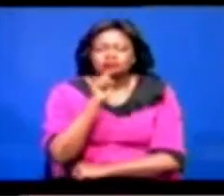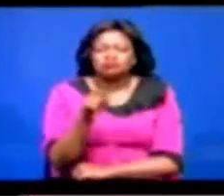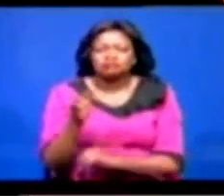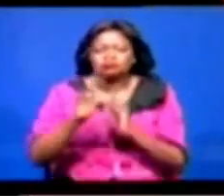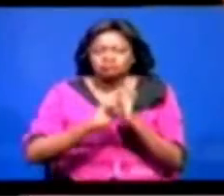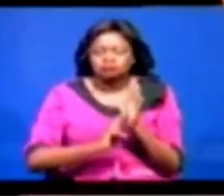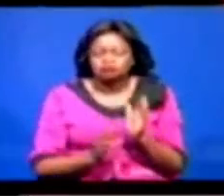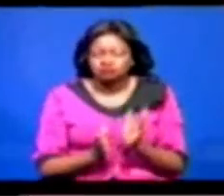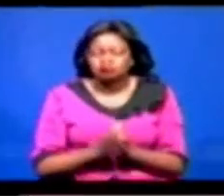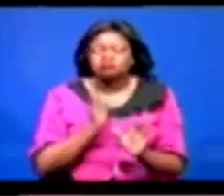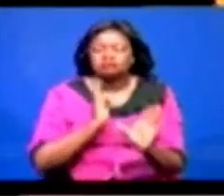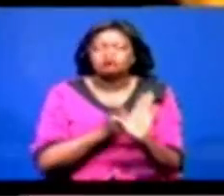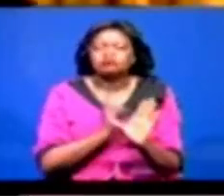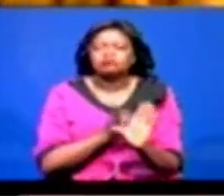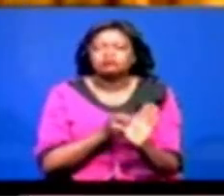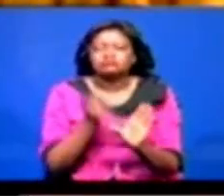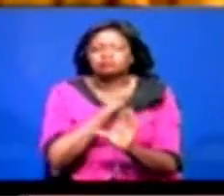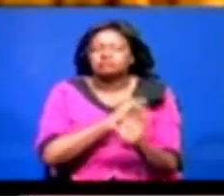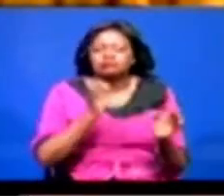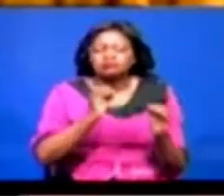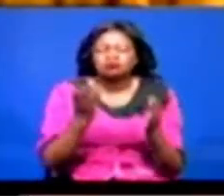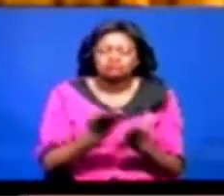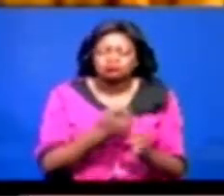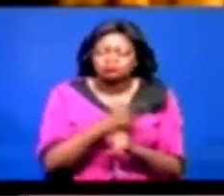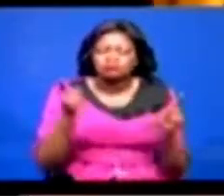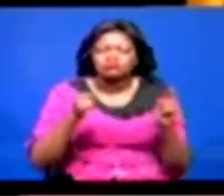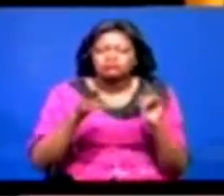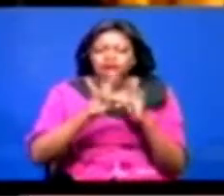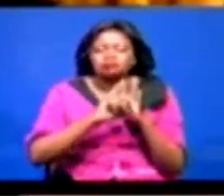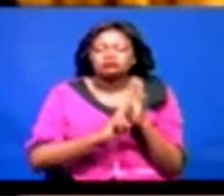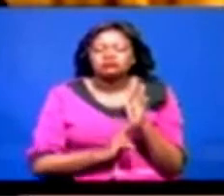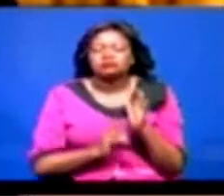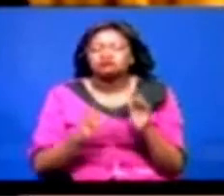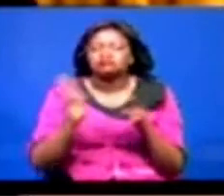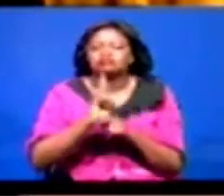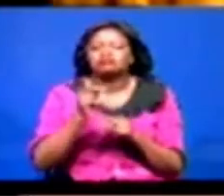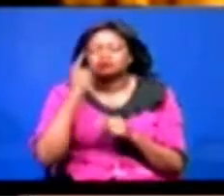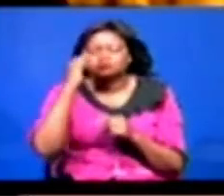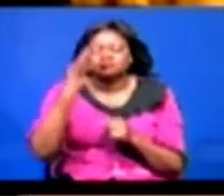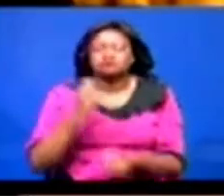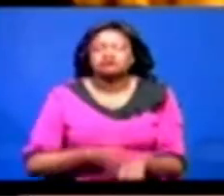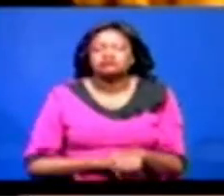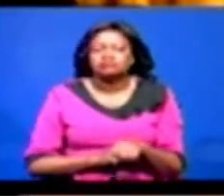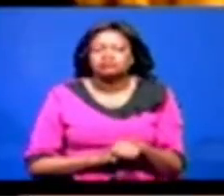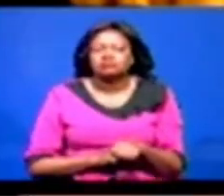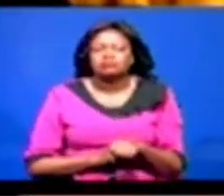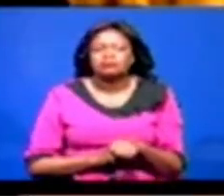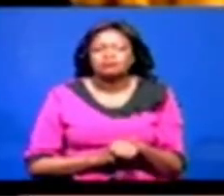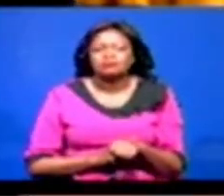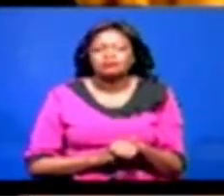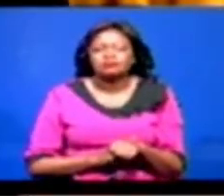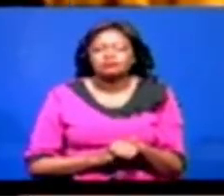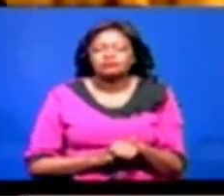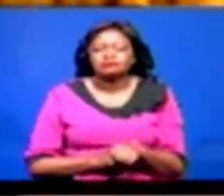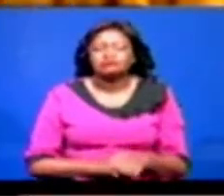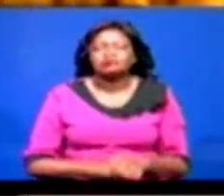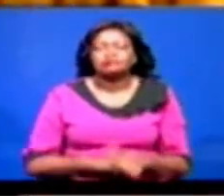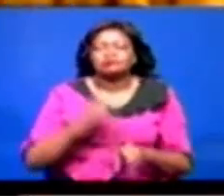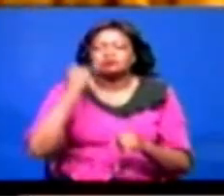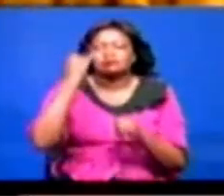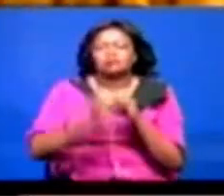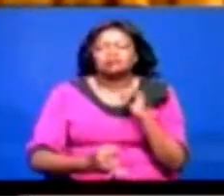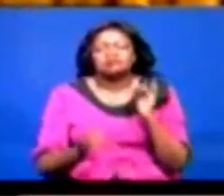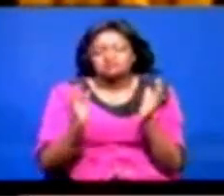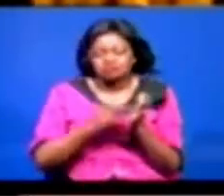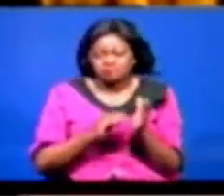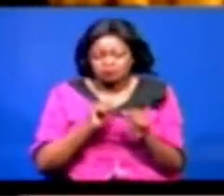has participated in elections where this regulation has been used now for the third time. The last item, my lords, is on the question